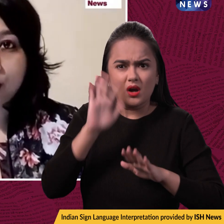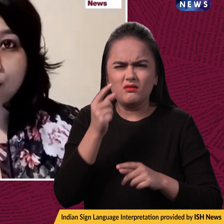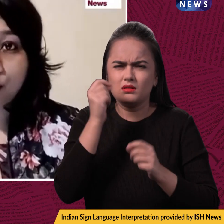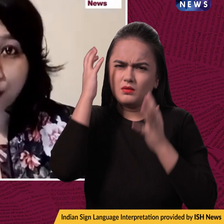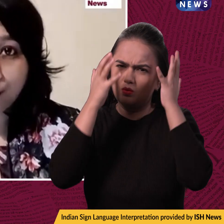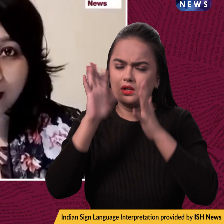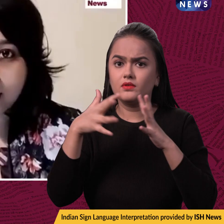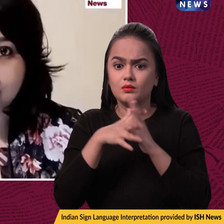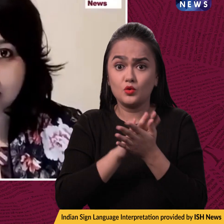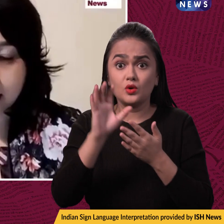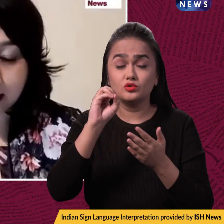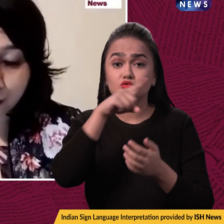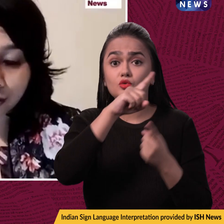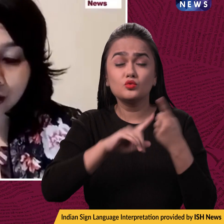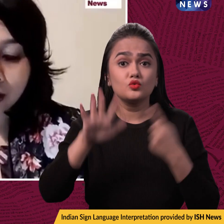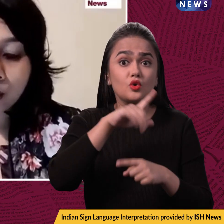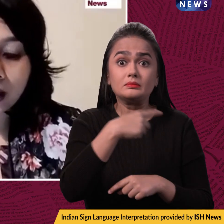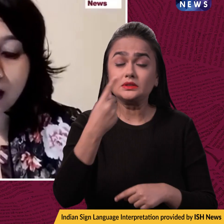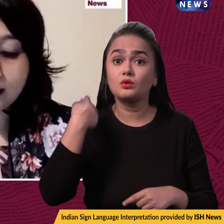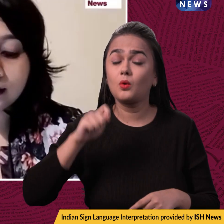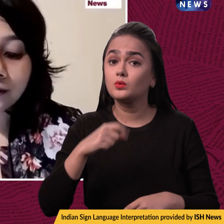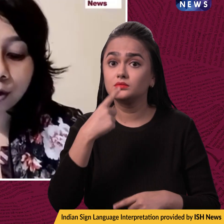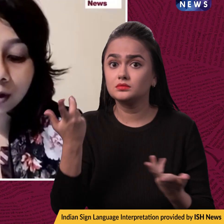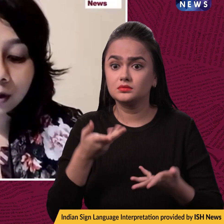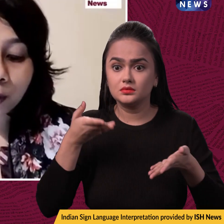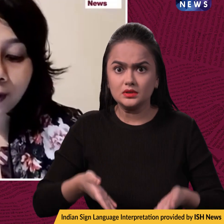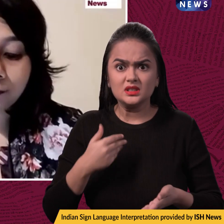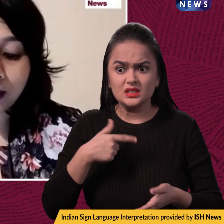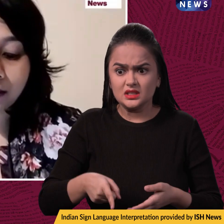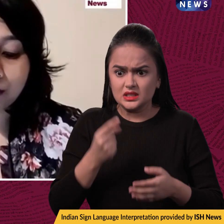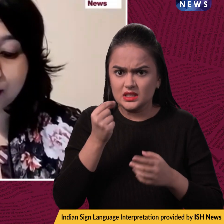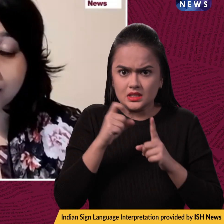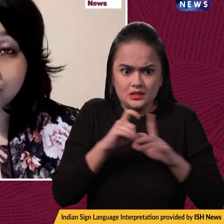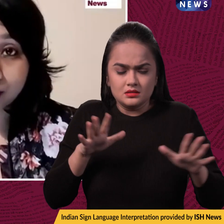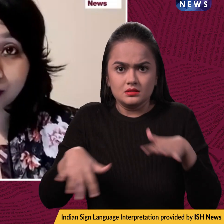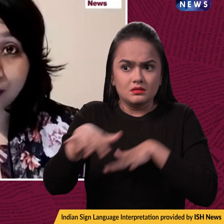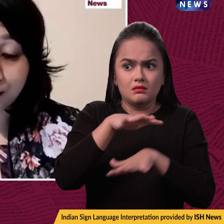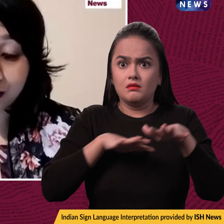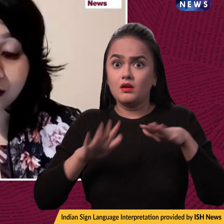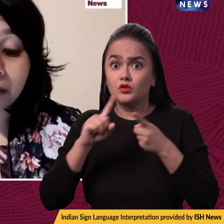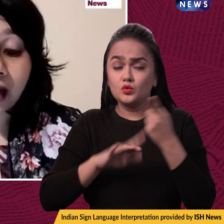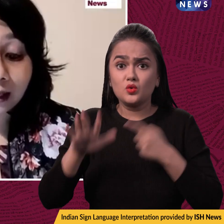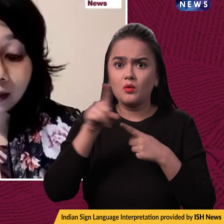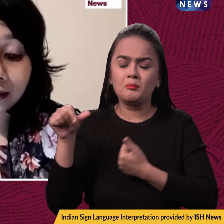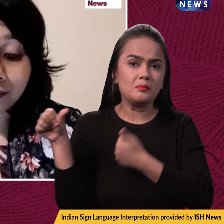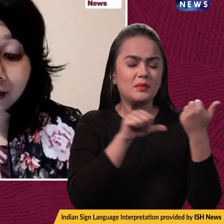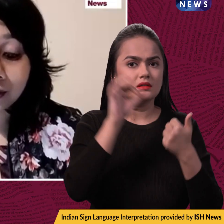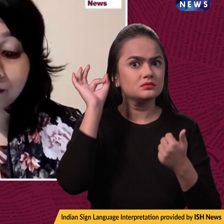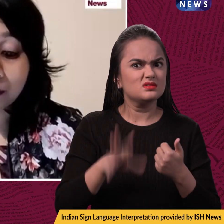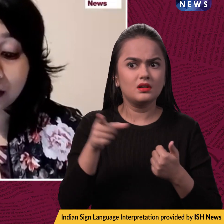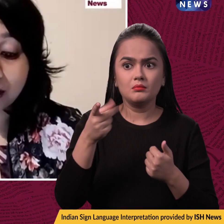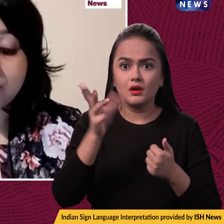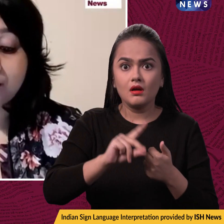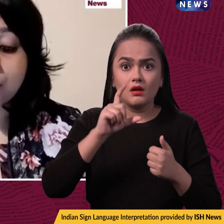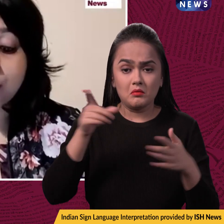the WHO's Europe head has said, and I quote, "We are at another critical point of pandemic resurgence. Europe is back at the epicenter